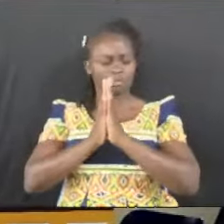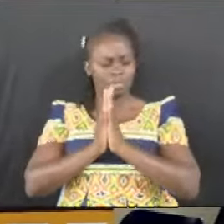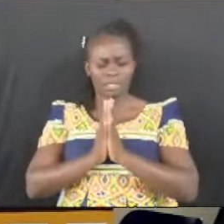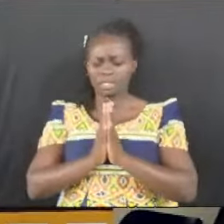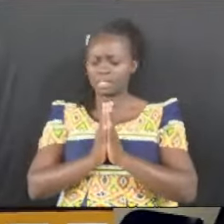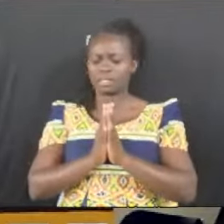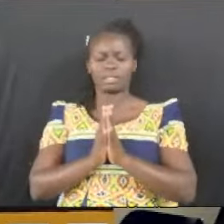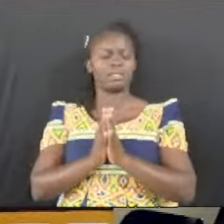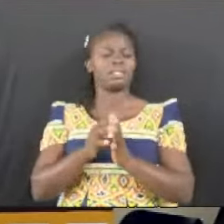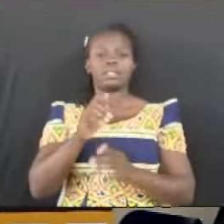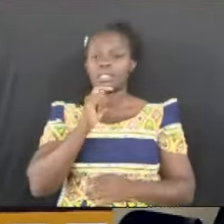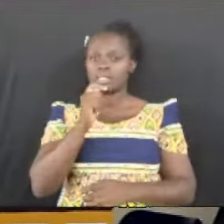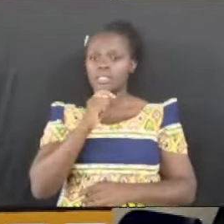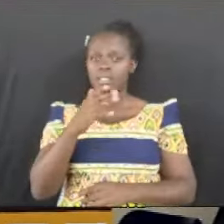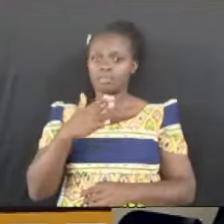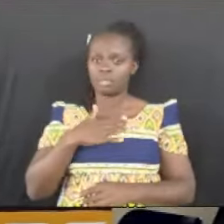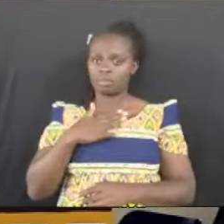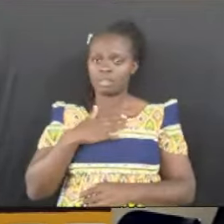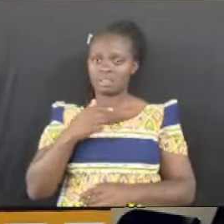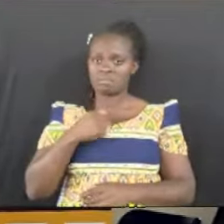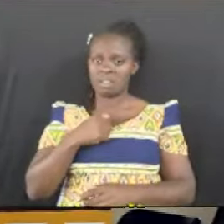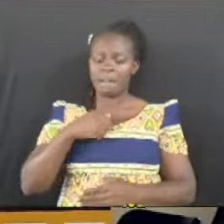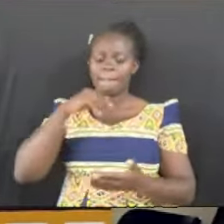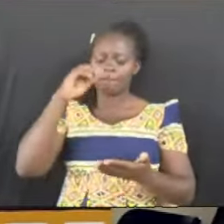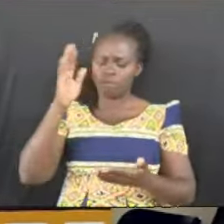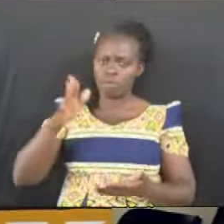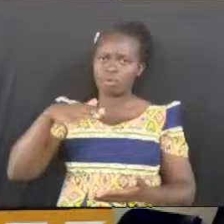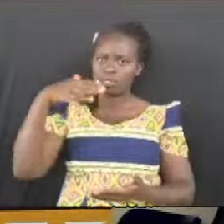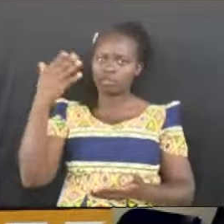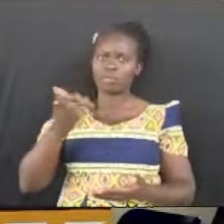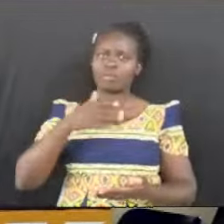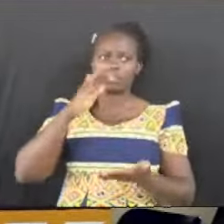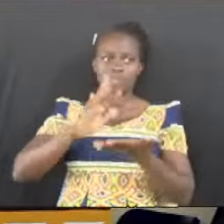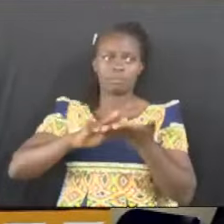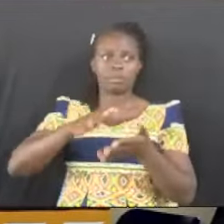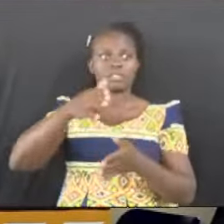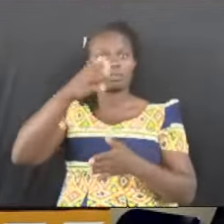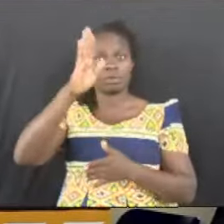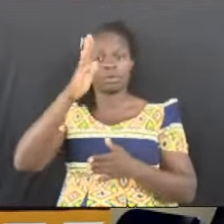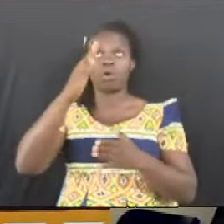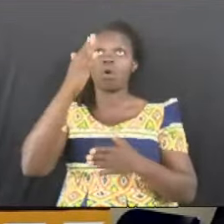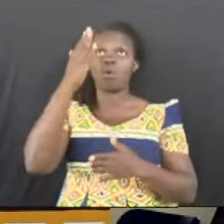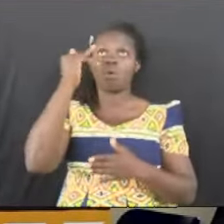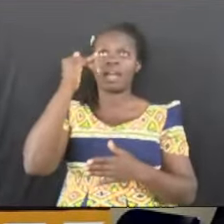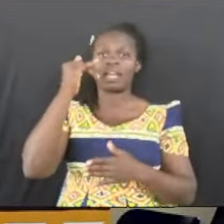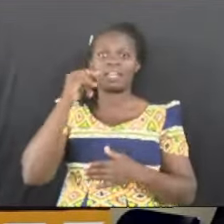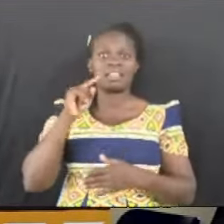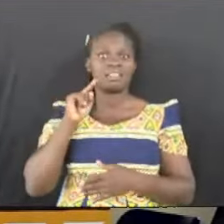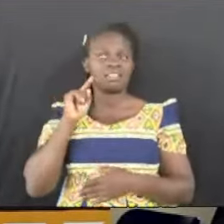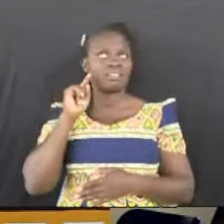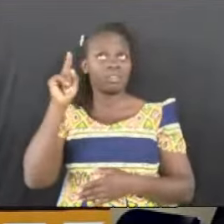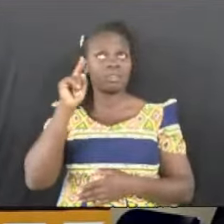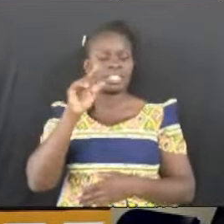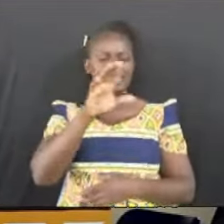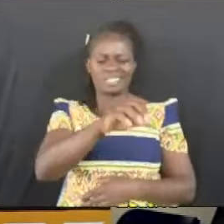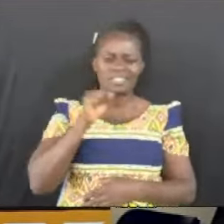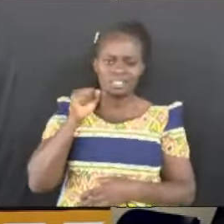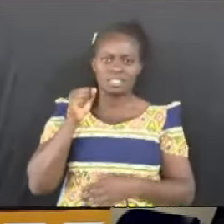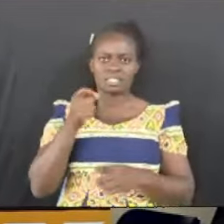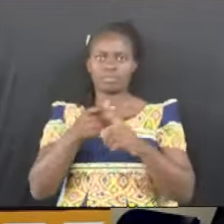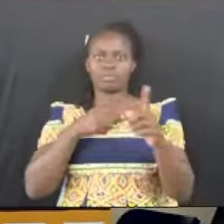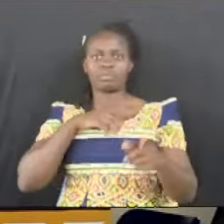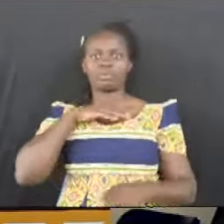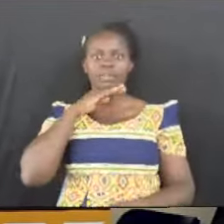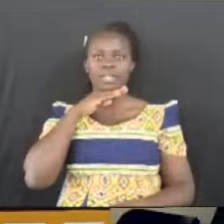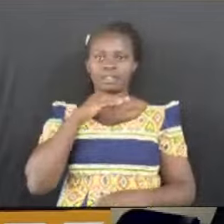I praise God that he snatched me out of death. You know, I was born in a small